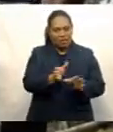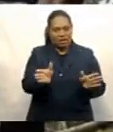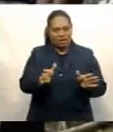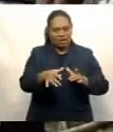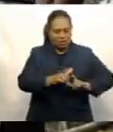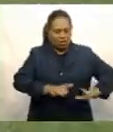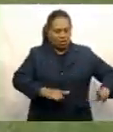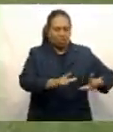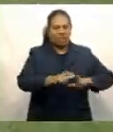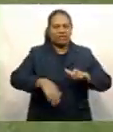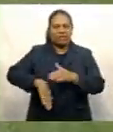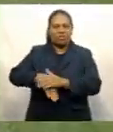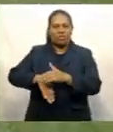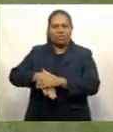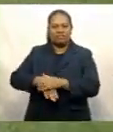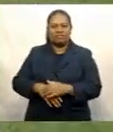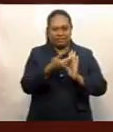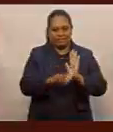local footballers.